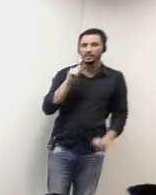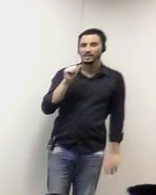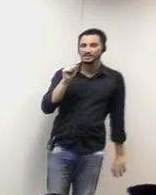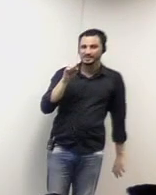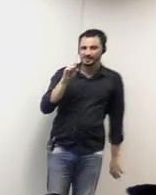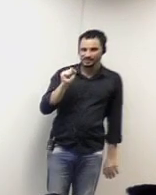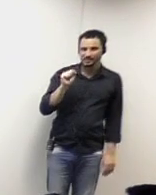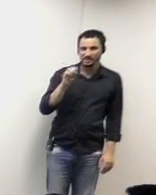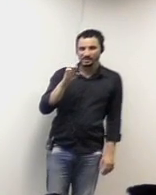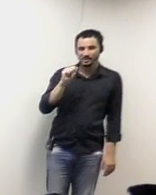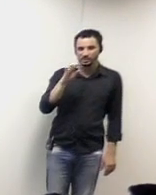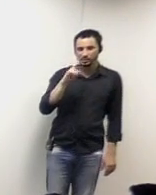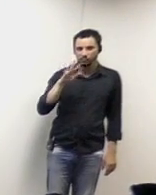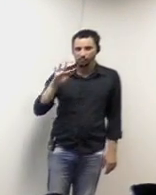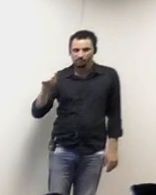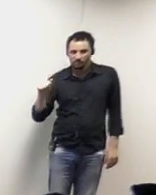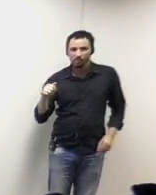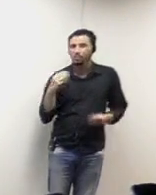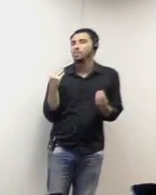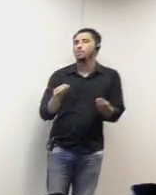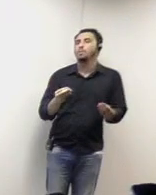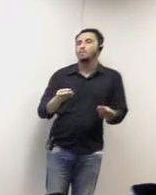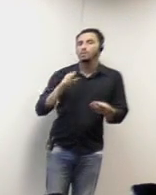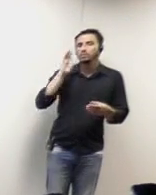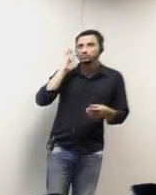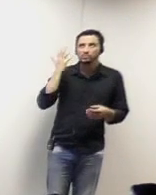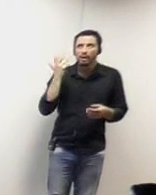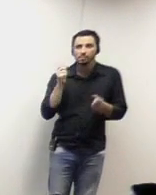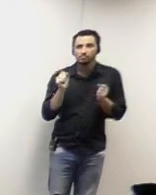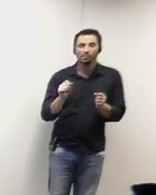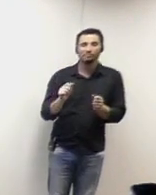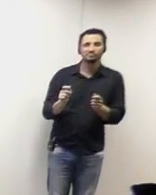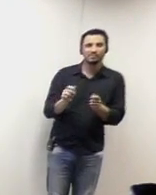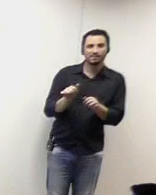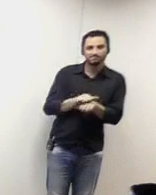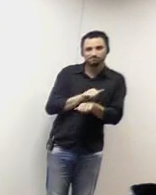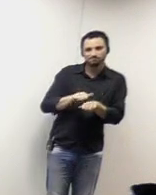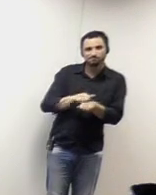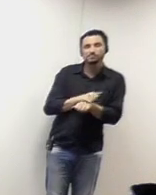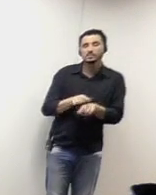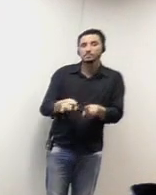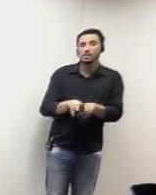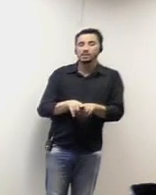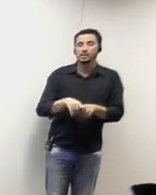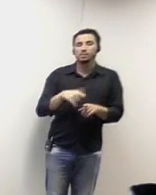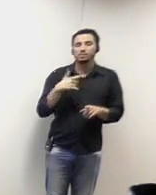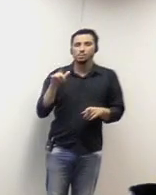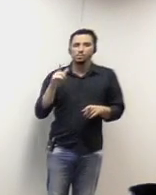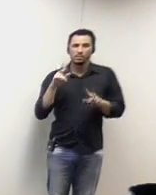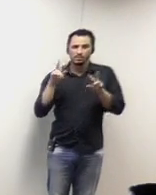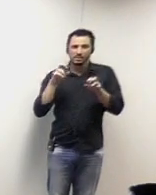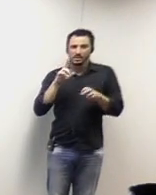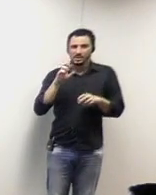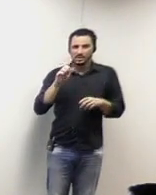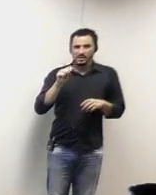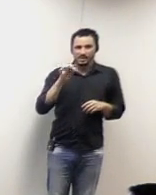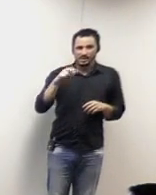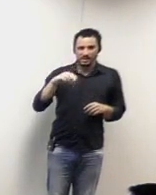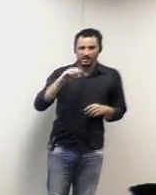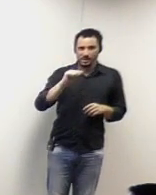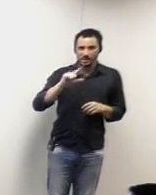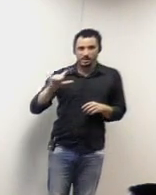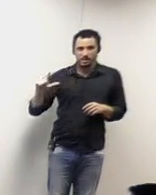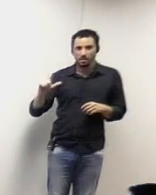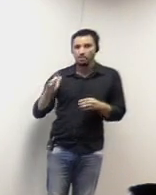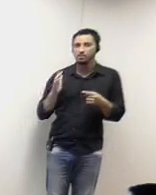meet it? This is another huge success story. This is Rethink Health. They've been doing this for a long time. This is a local area in the United